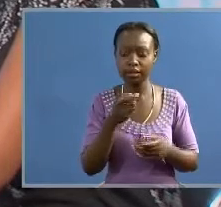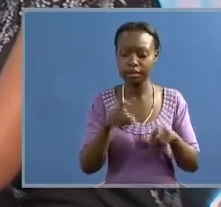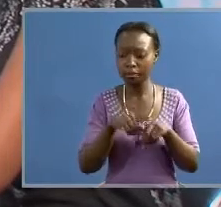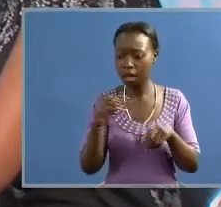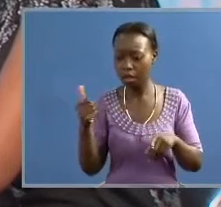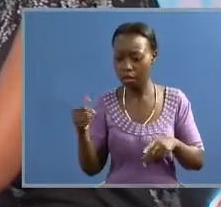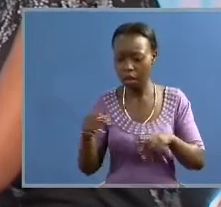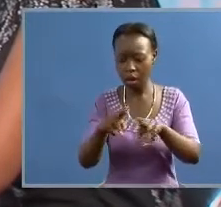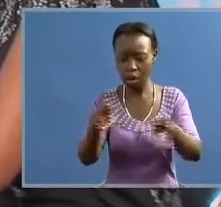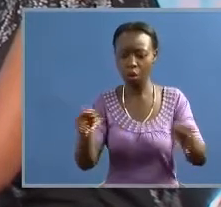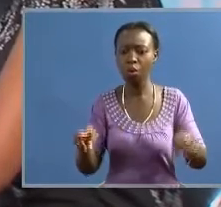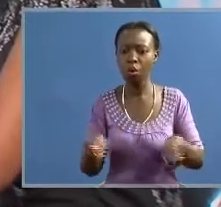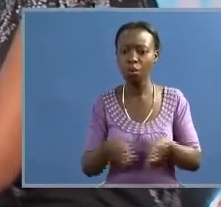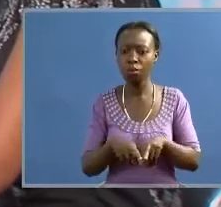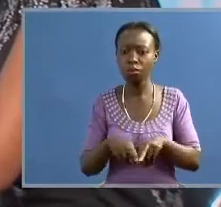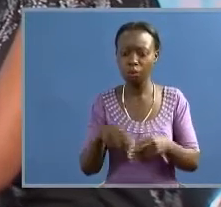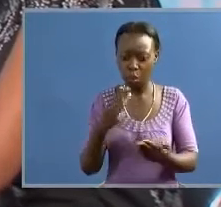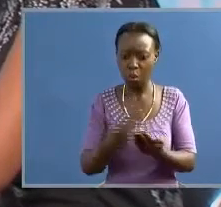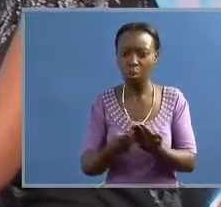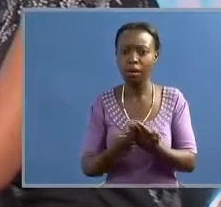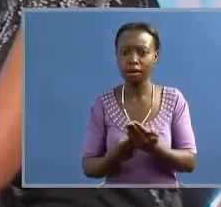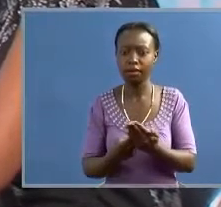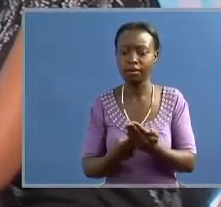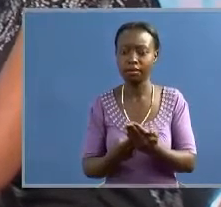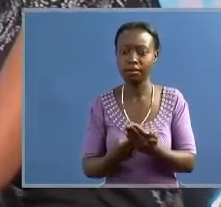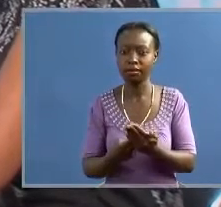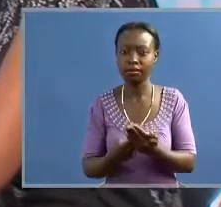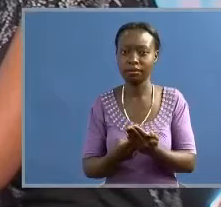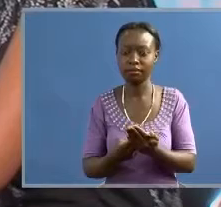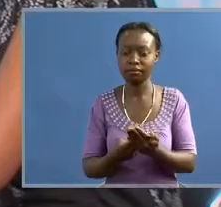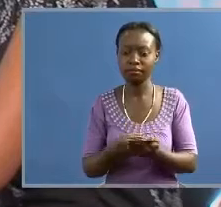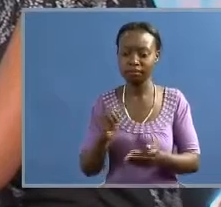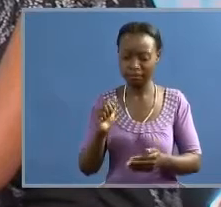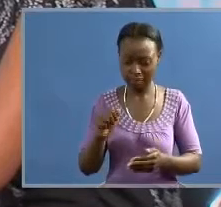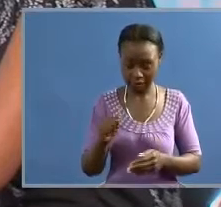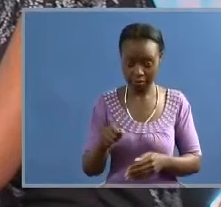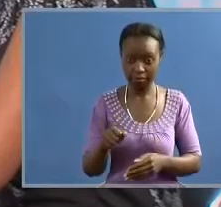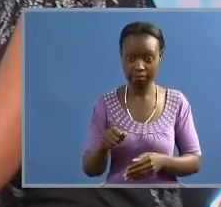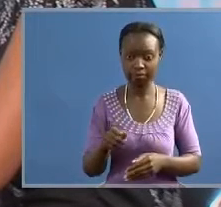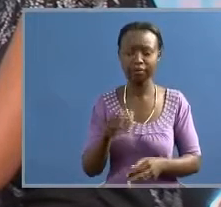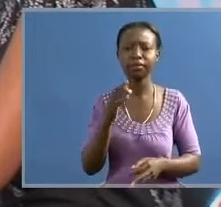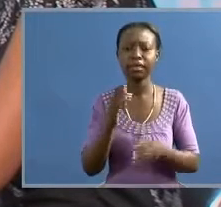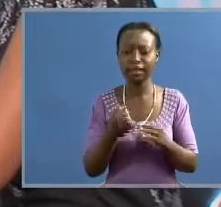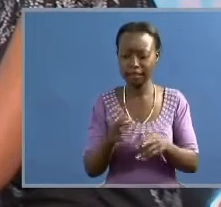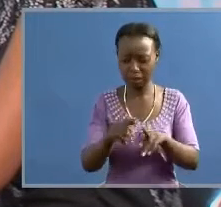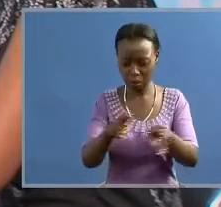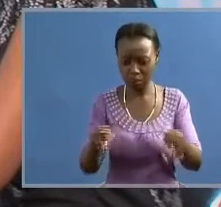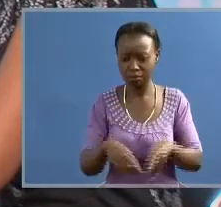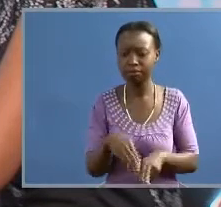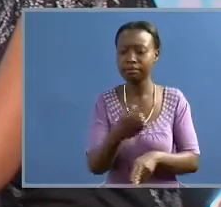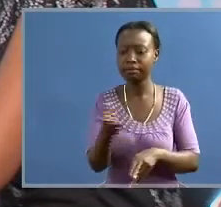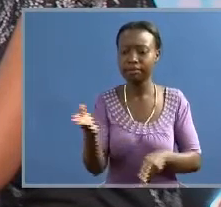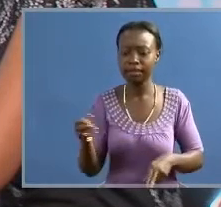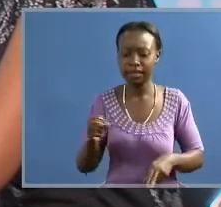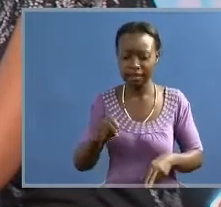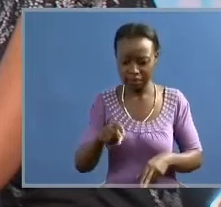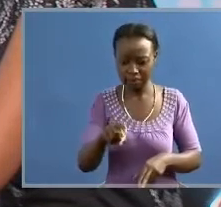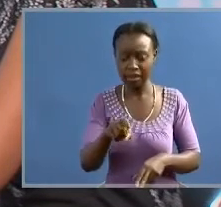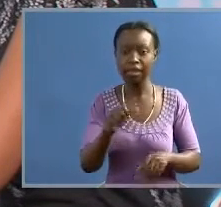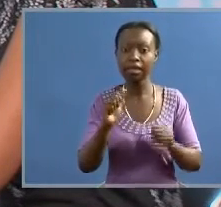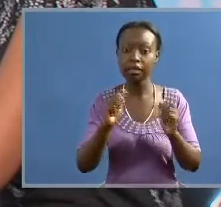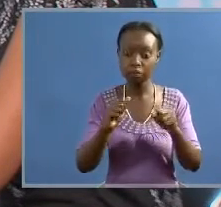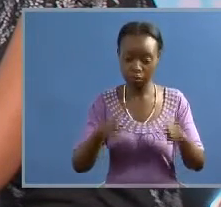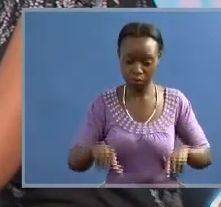humid and wet. With a hot room, yes, dry room. In those kinds of hot rooms, they say the virus can